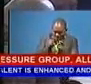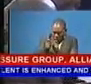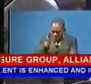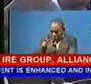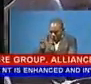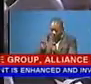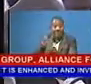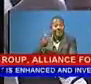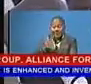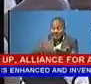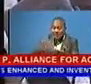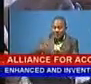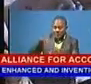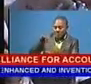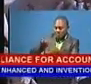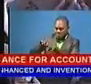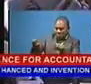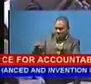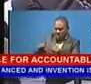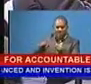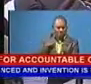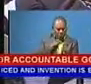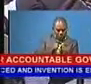changes to some